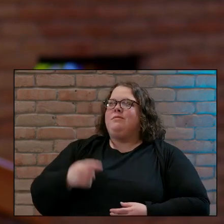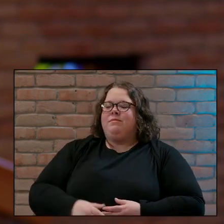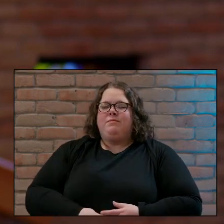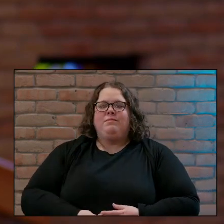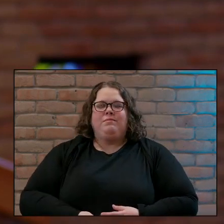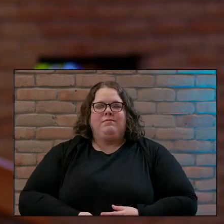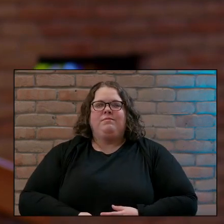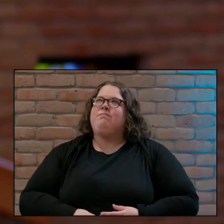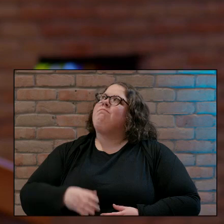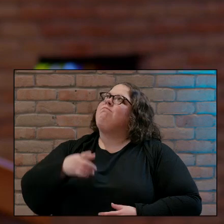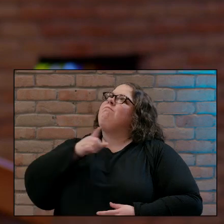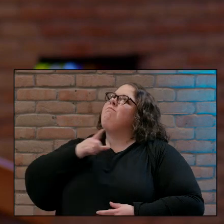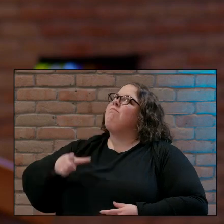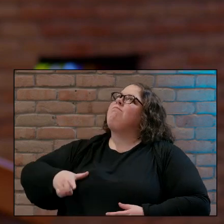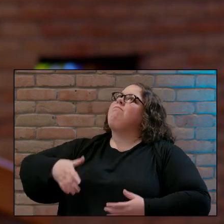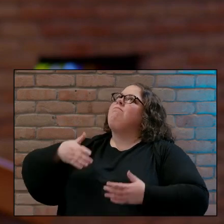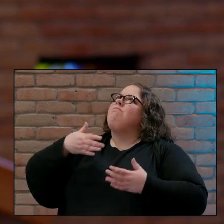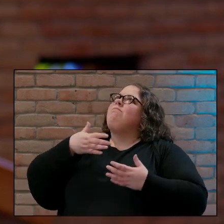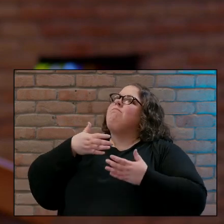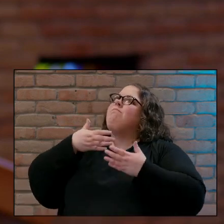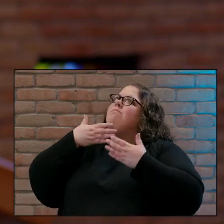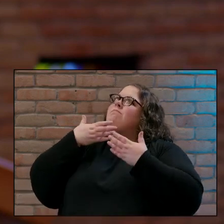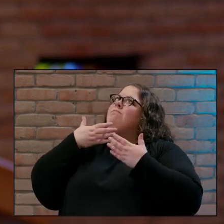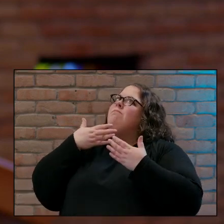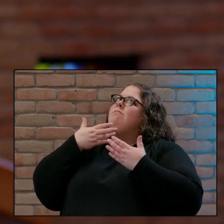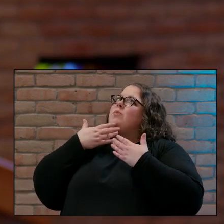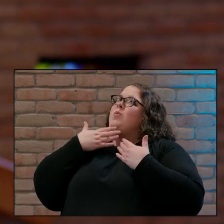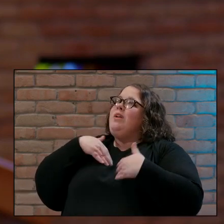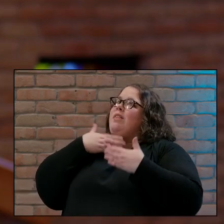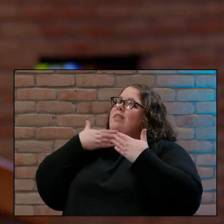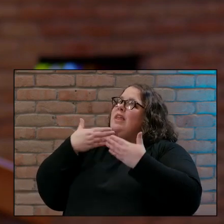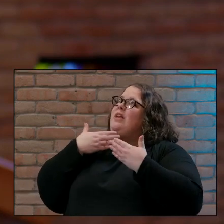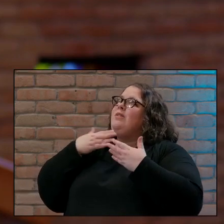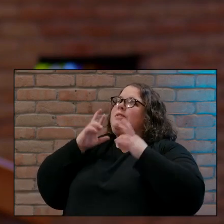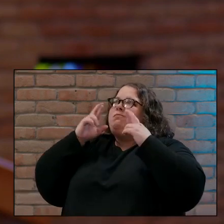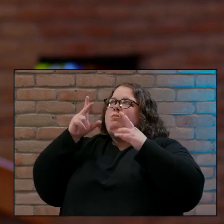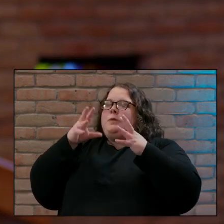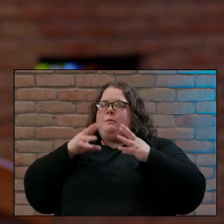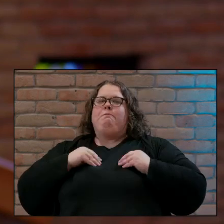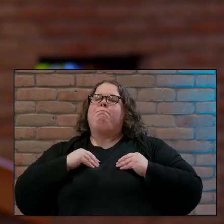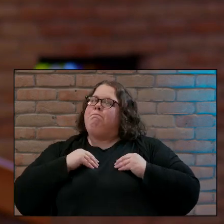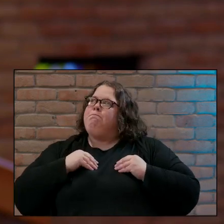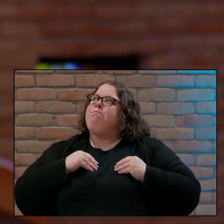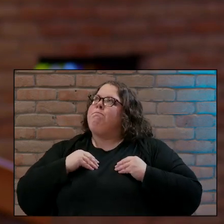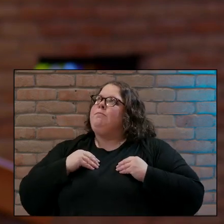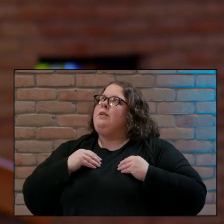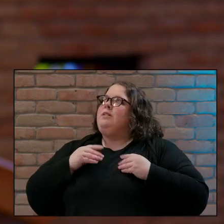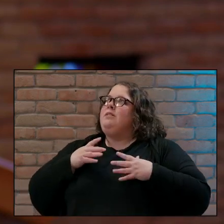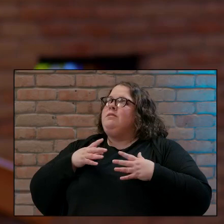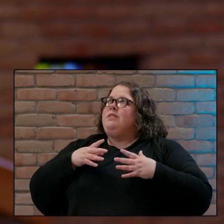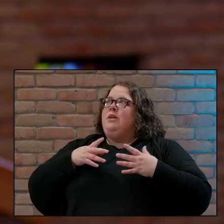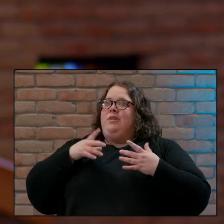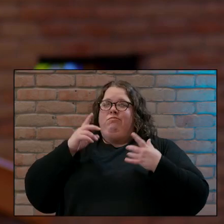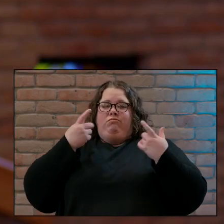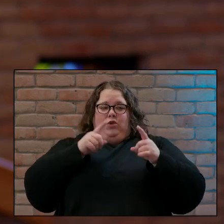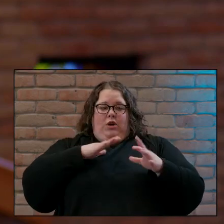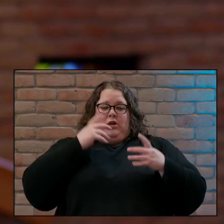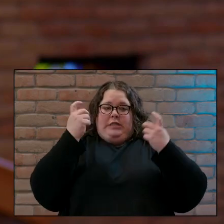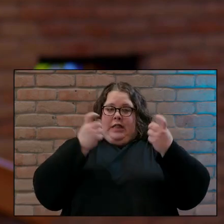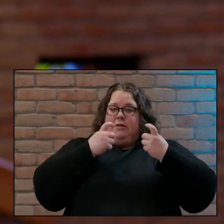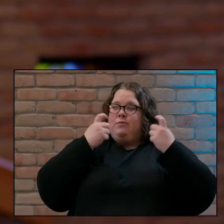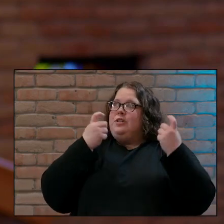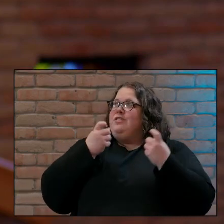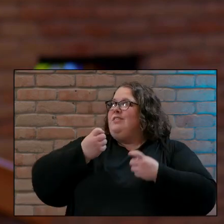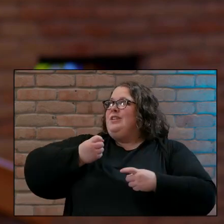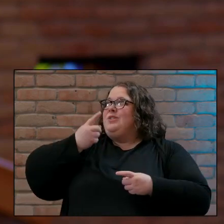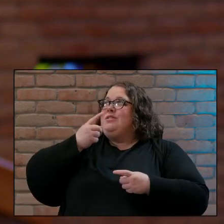would receive our thanks for the celebrations in our midst, but not everybody is celebrating something this weekend. Some of us are